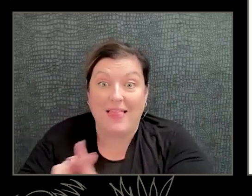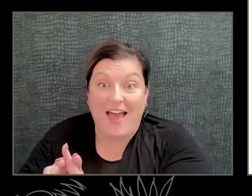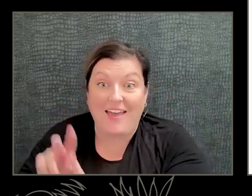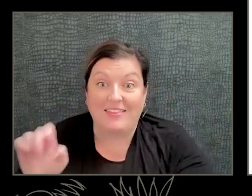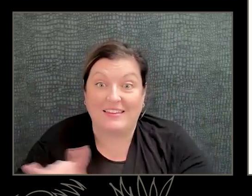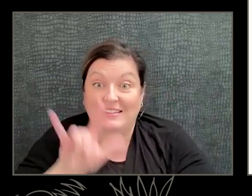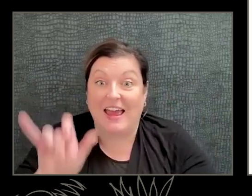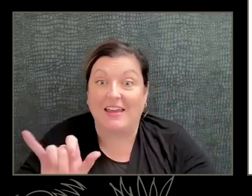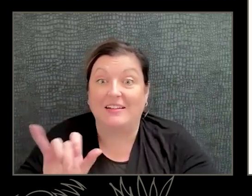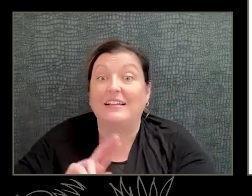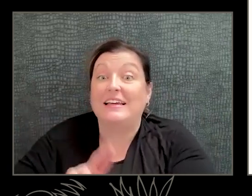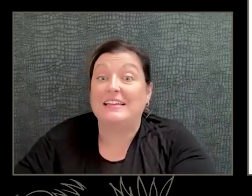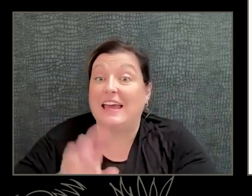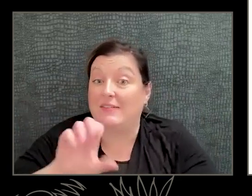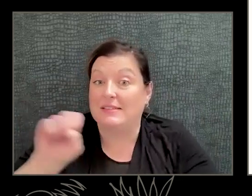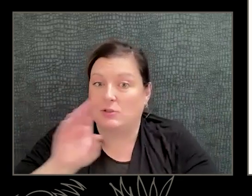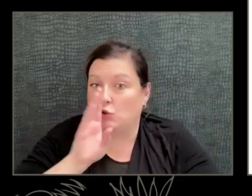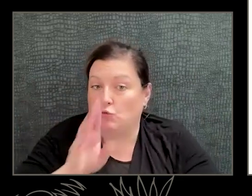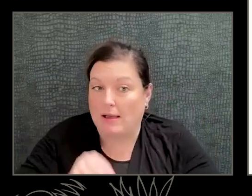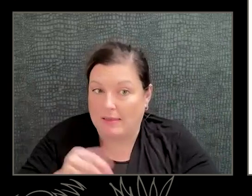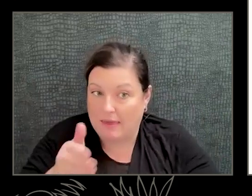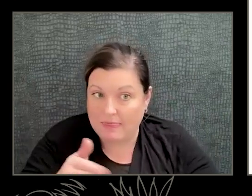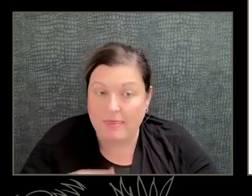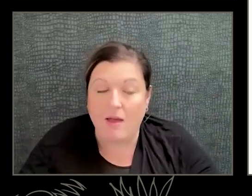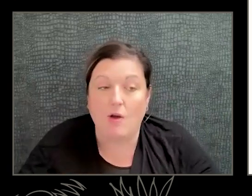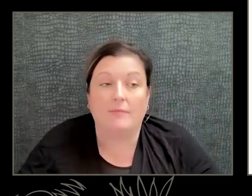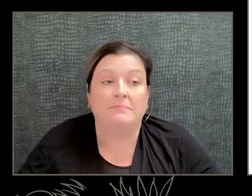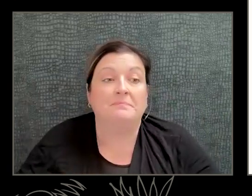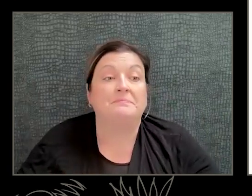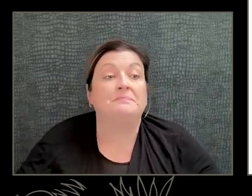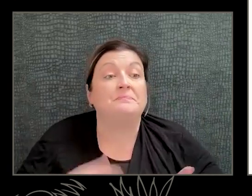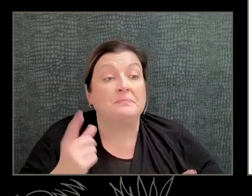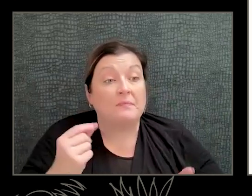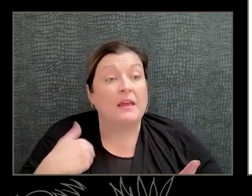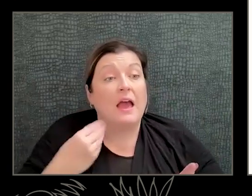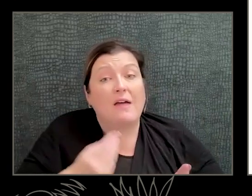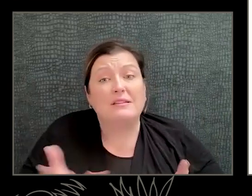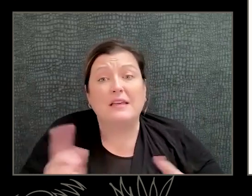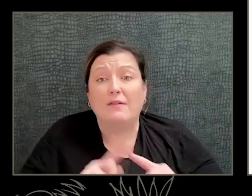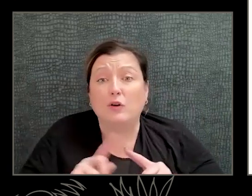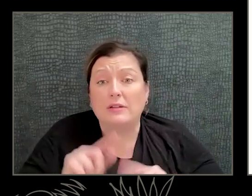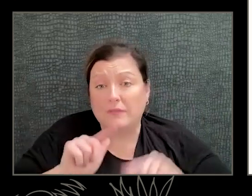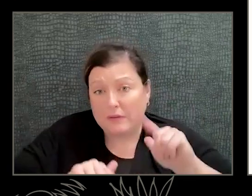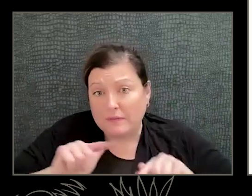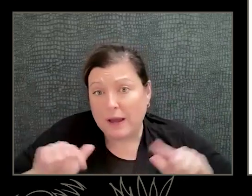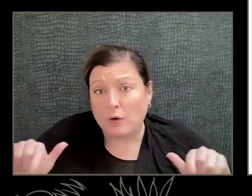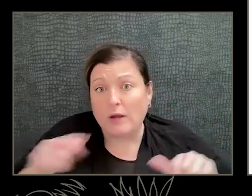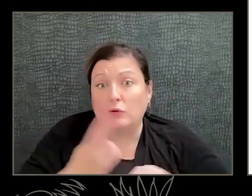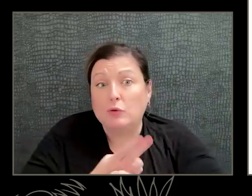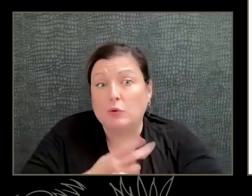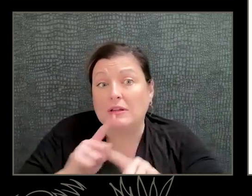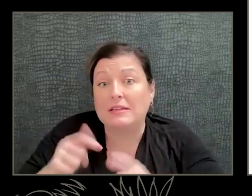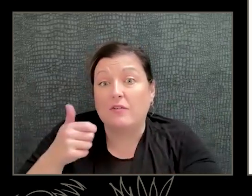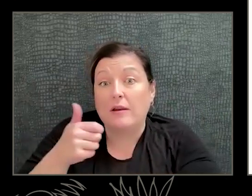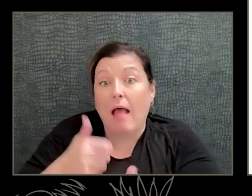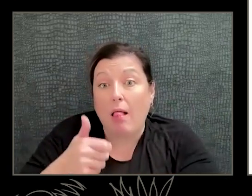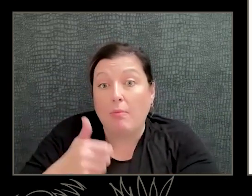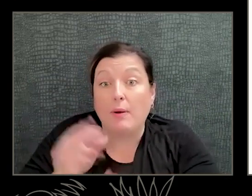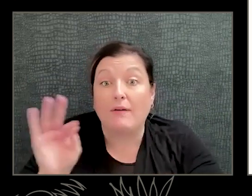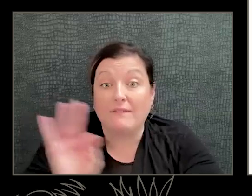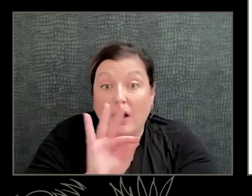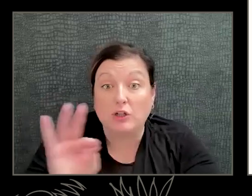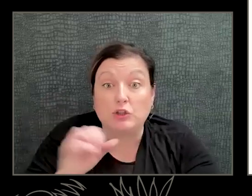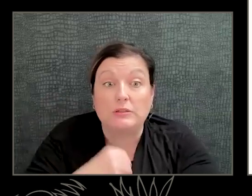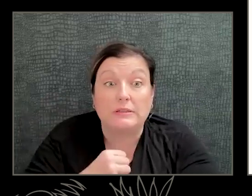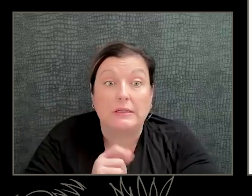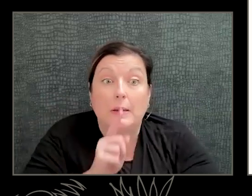native CSS, directly in there. So what I'm doing, because I have a couple of different variations of styles, is just using different helper functions to make sure that